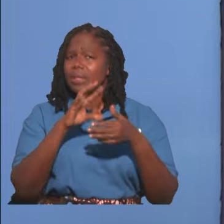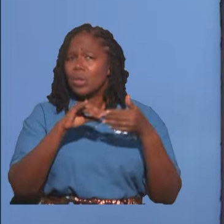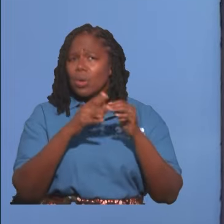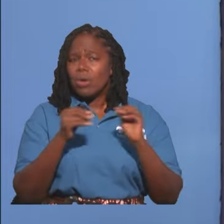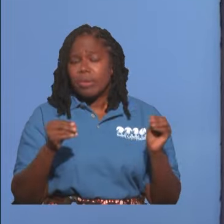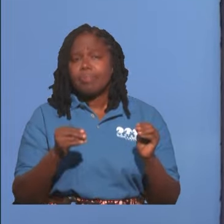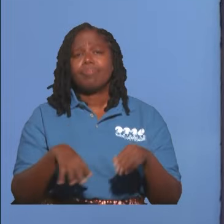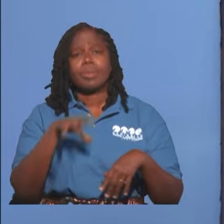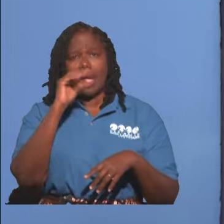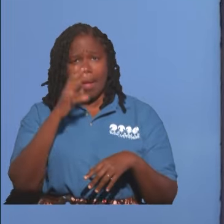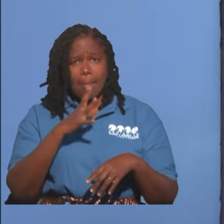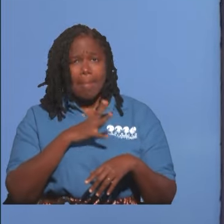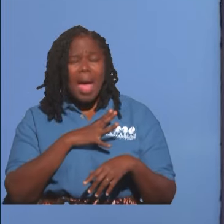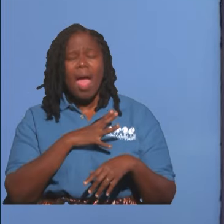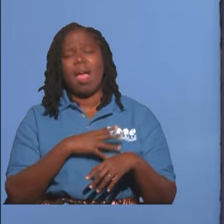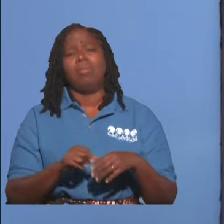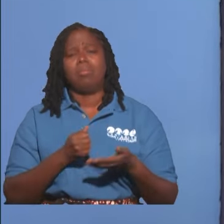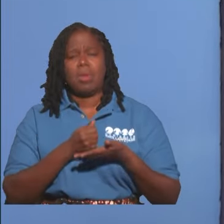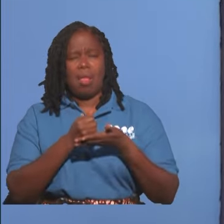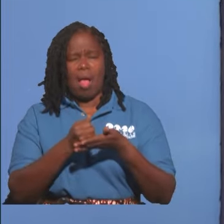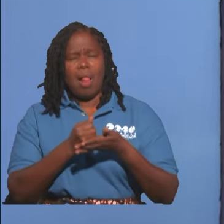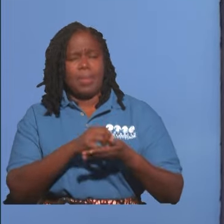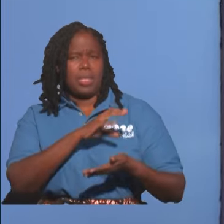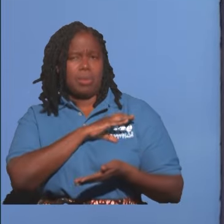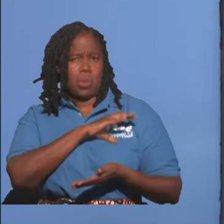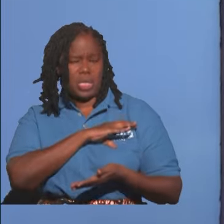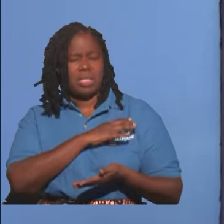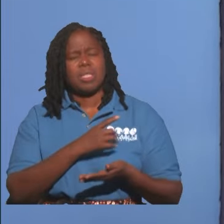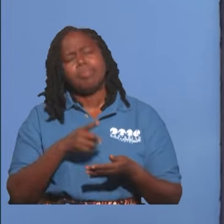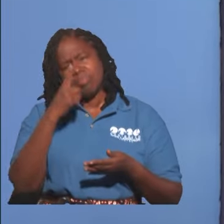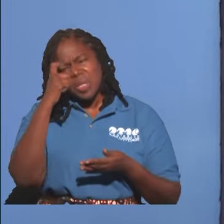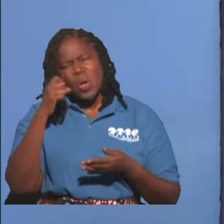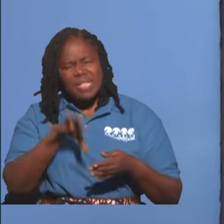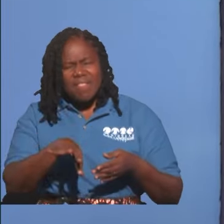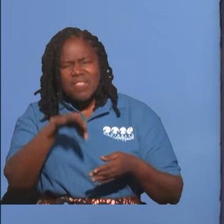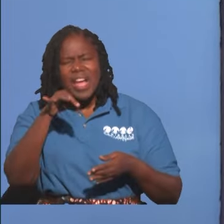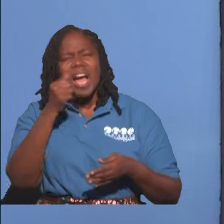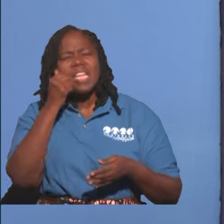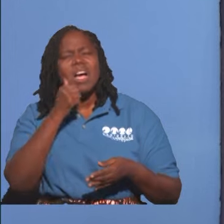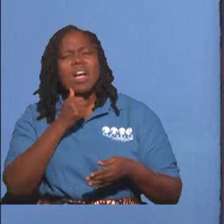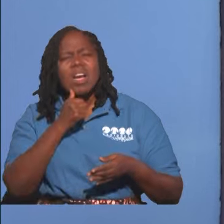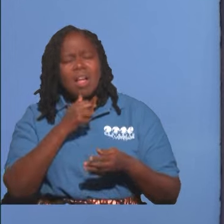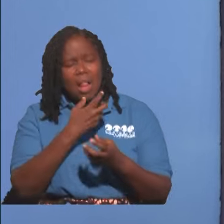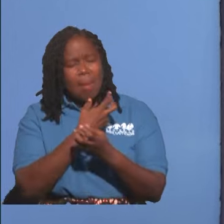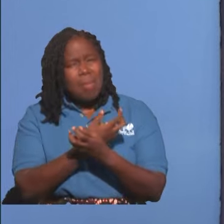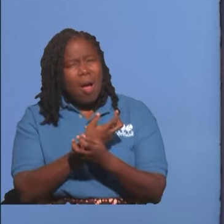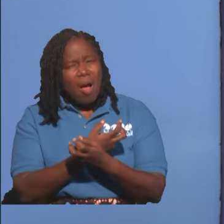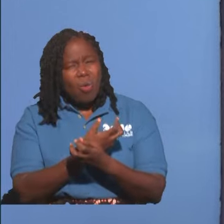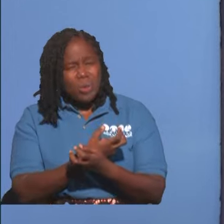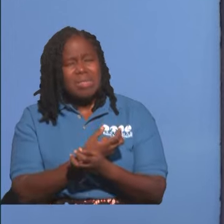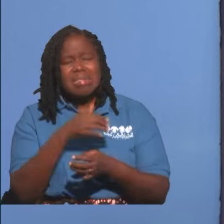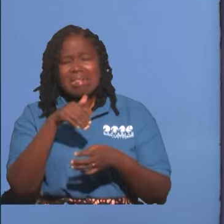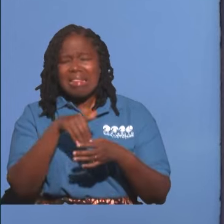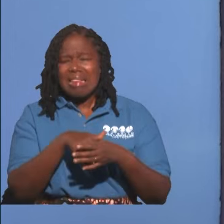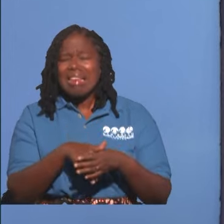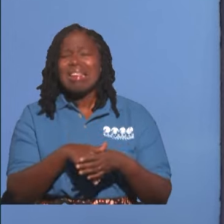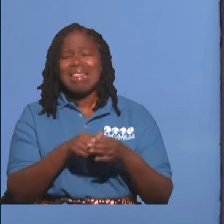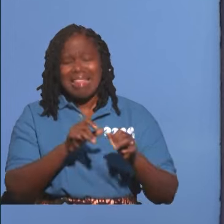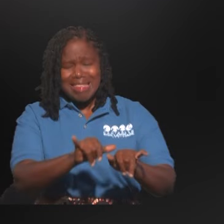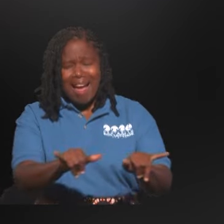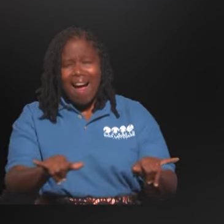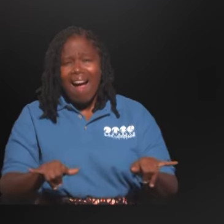A suspect is currently assisting officers with investigations relating to the remains that were found buried in the backyard of a home in